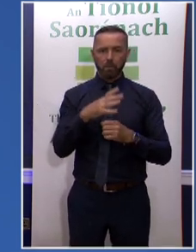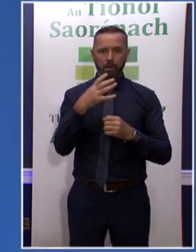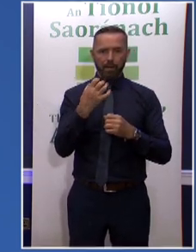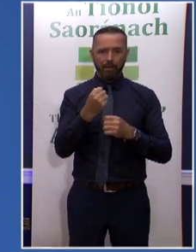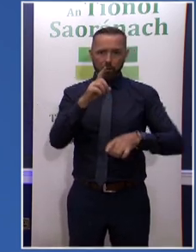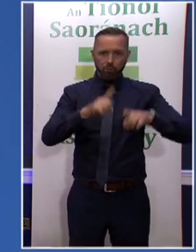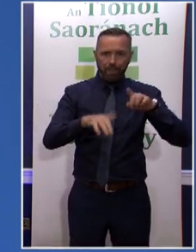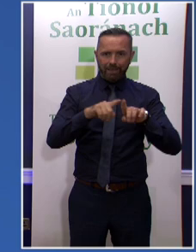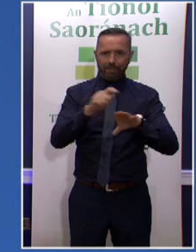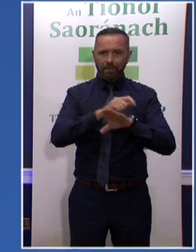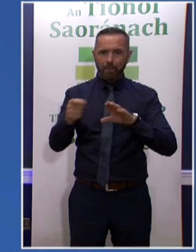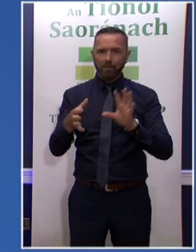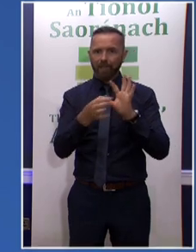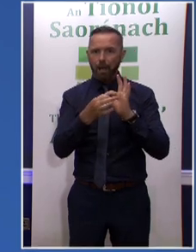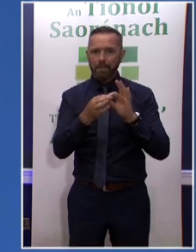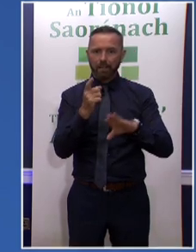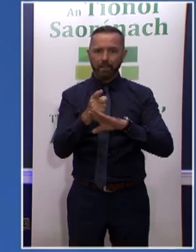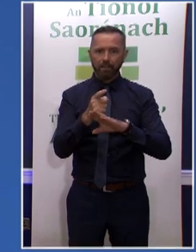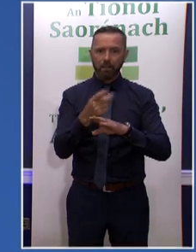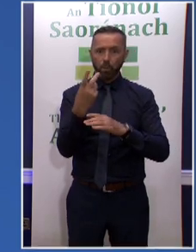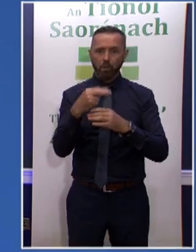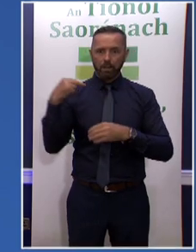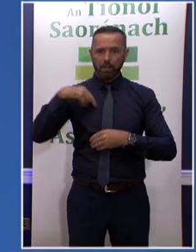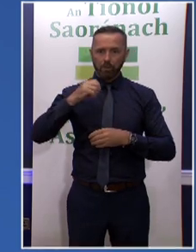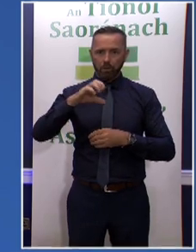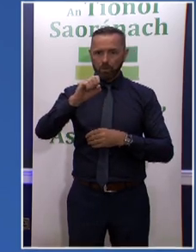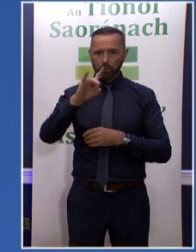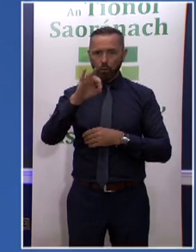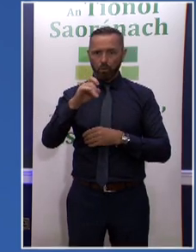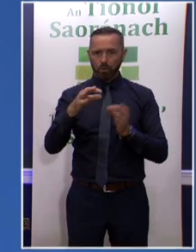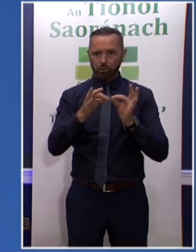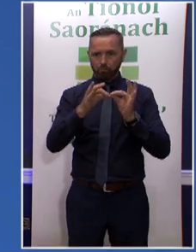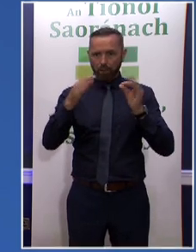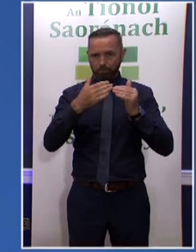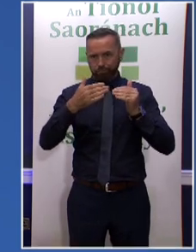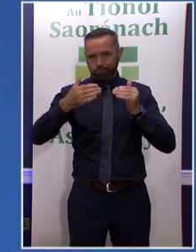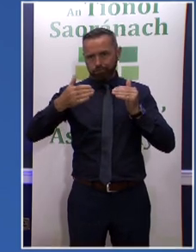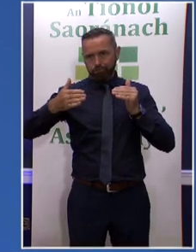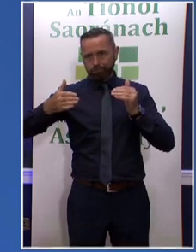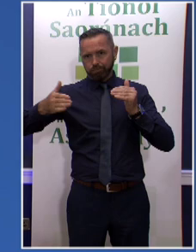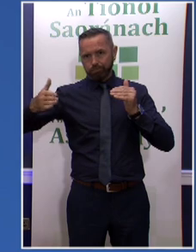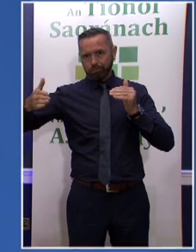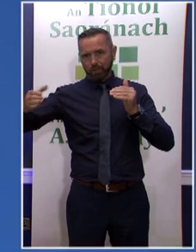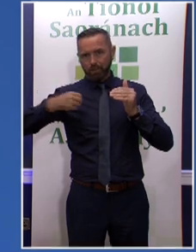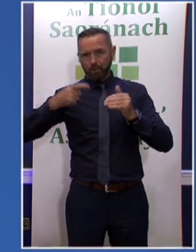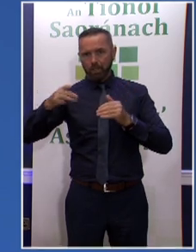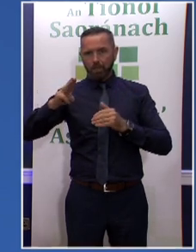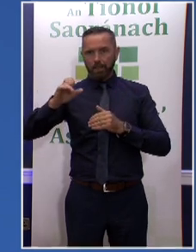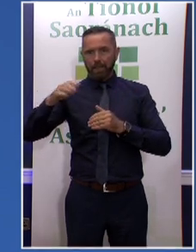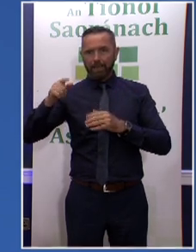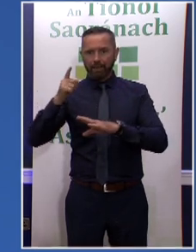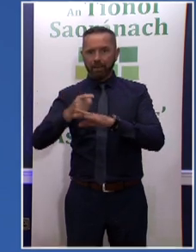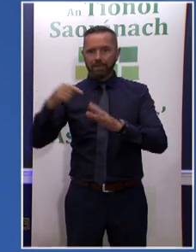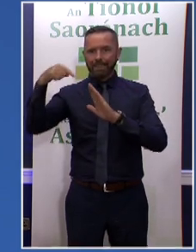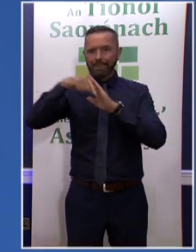range of different kinds of habitats, from the ones that are very close to the shore, stretching all the way out to the abyssal plain there, the